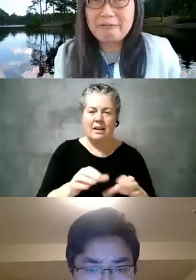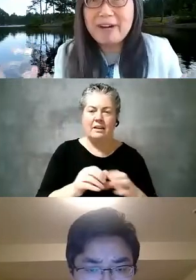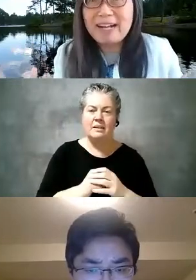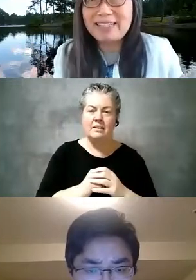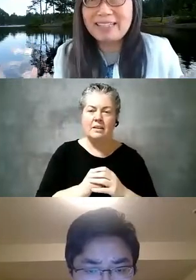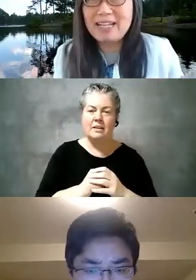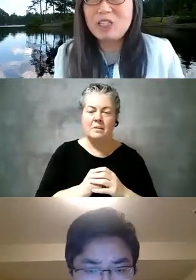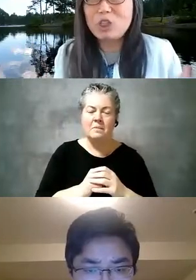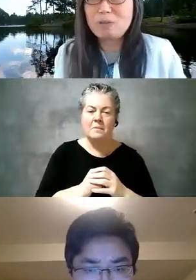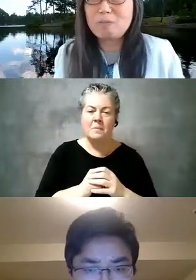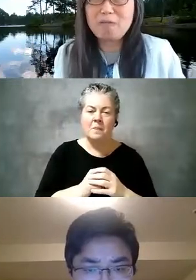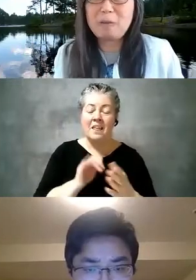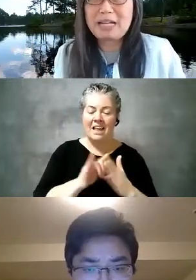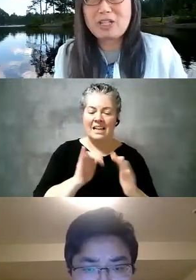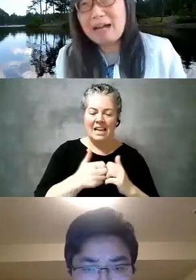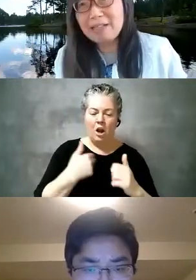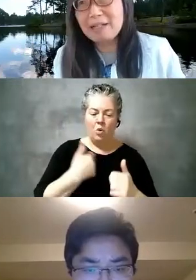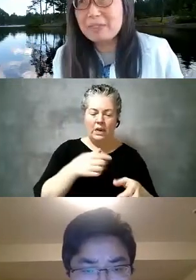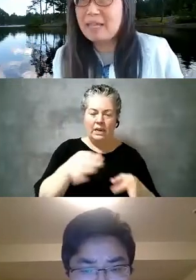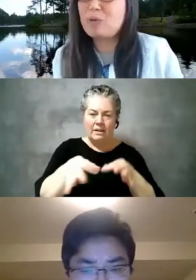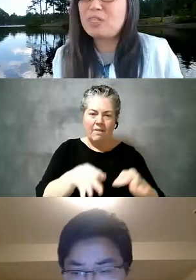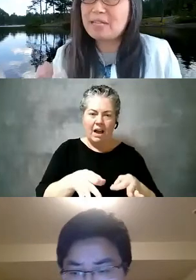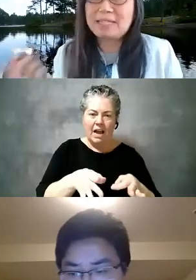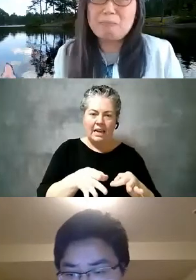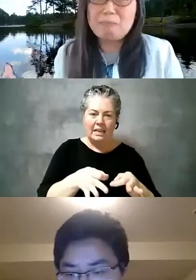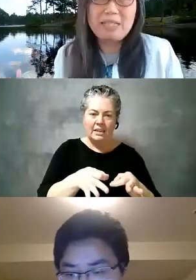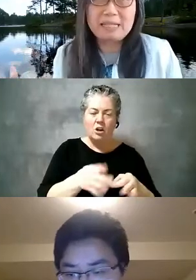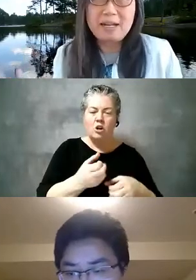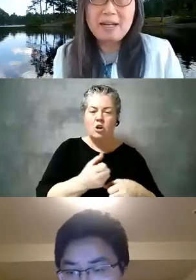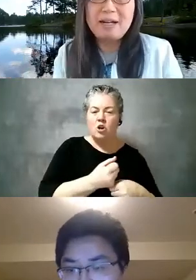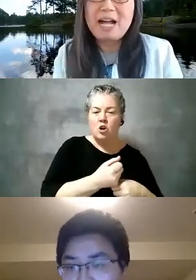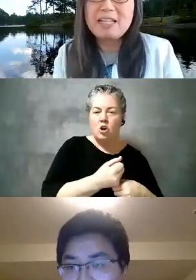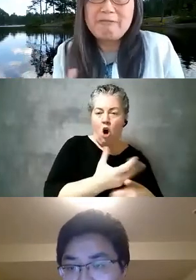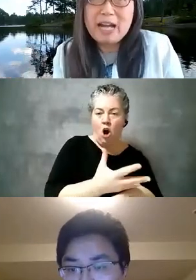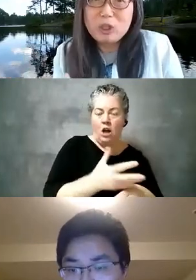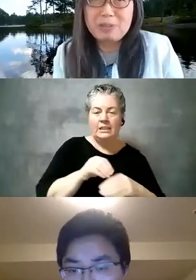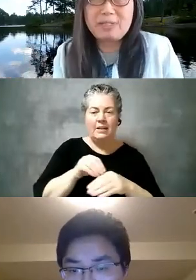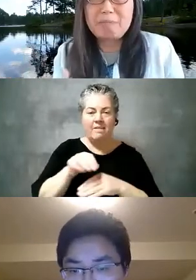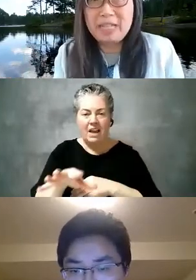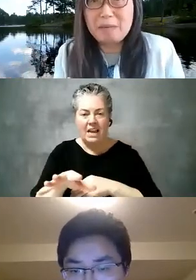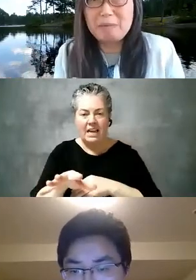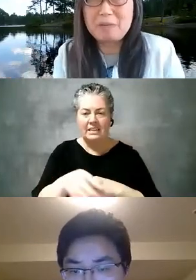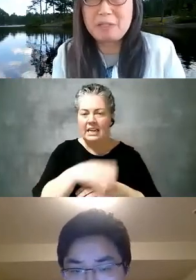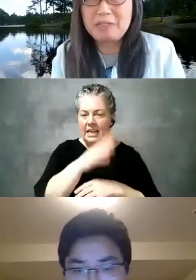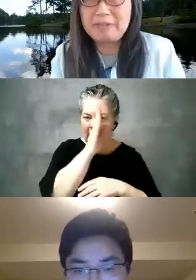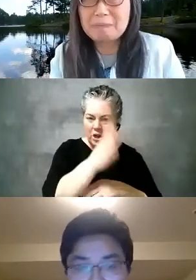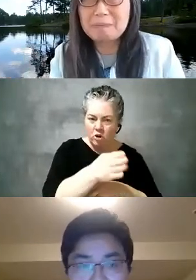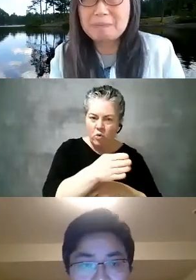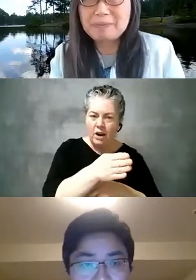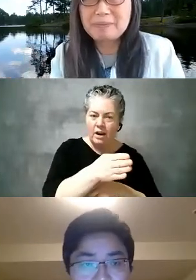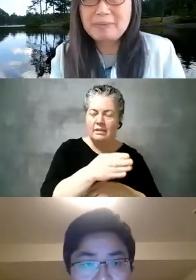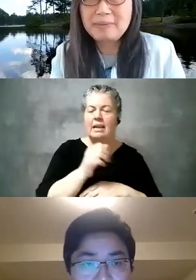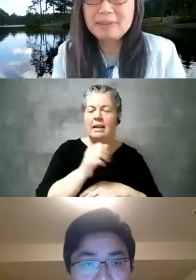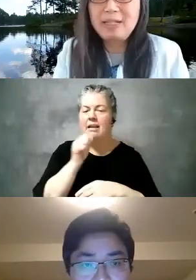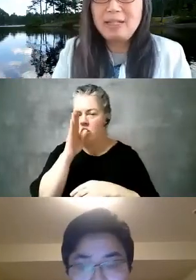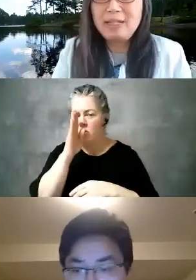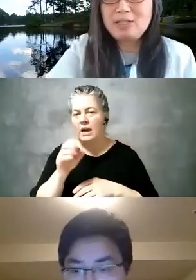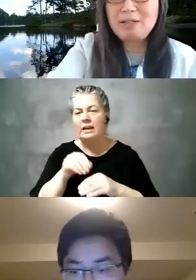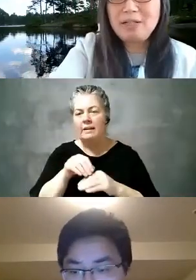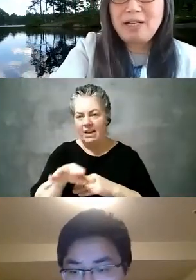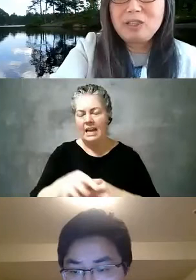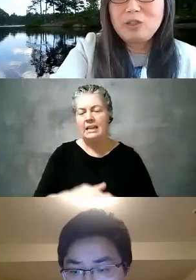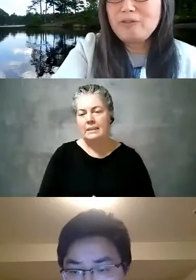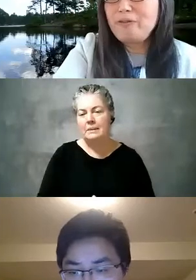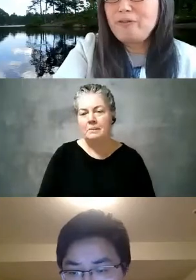are defined in terms of potential outcomes. And we know that some of these are counterfactual, some can be observed.